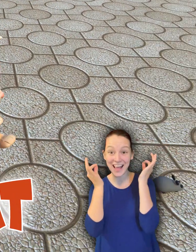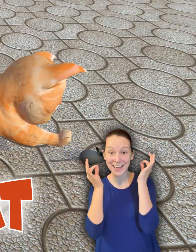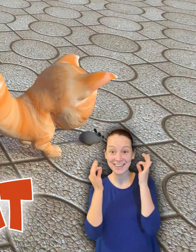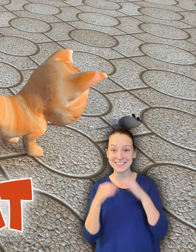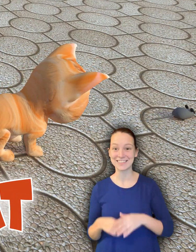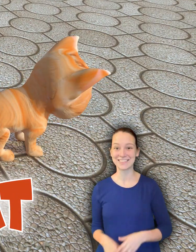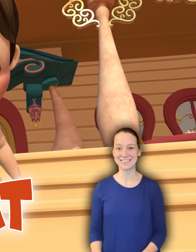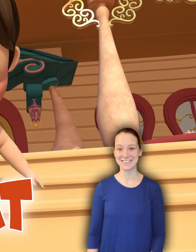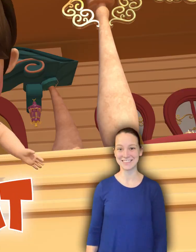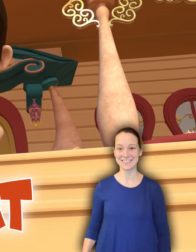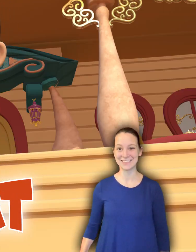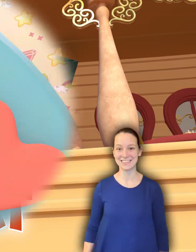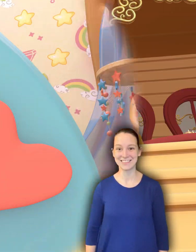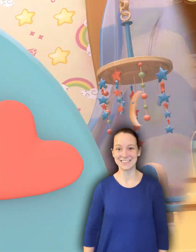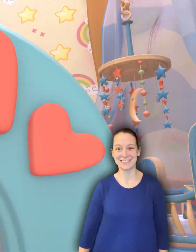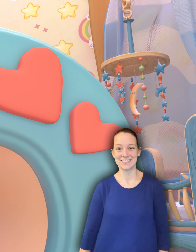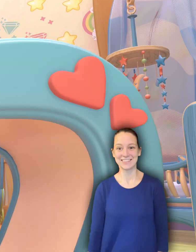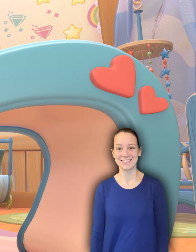kitty cat